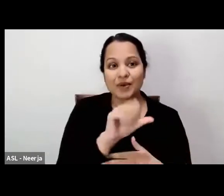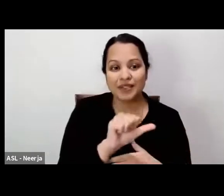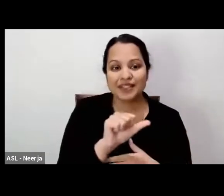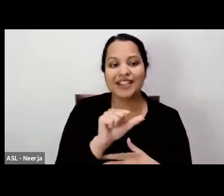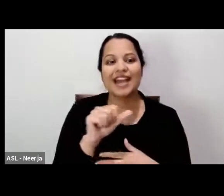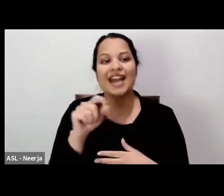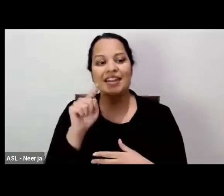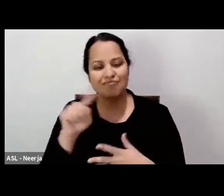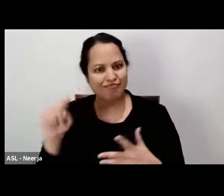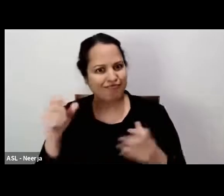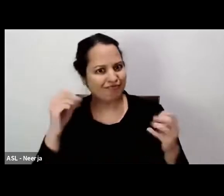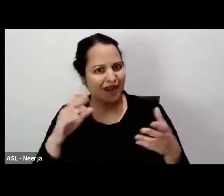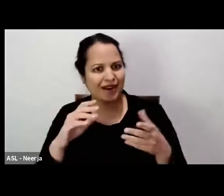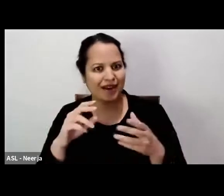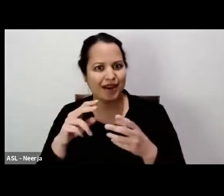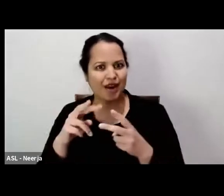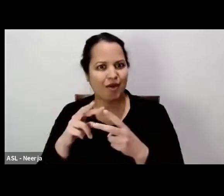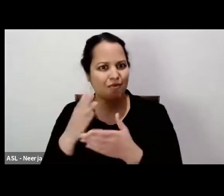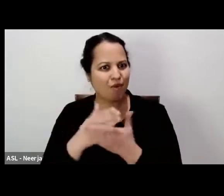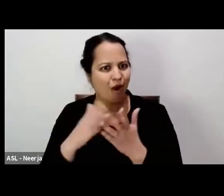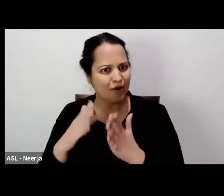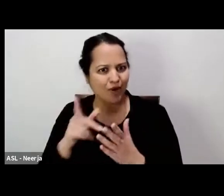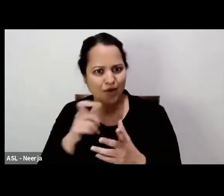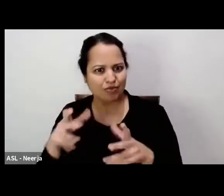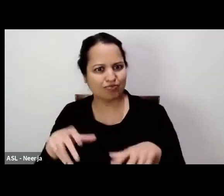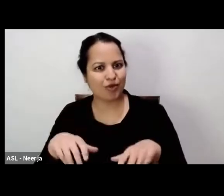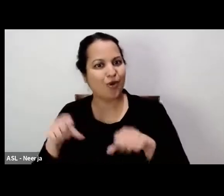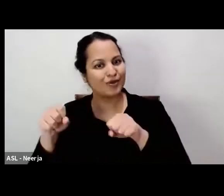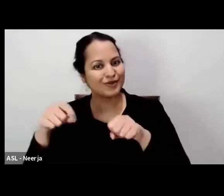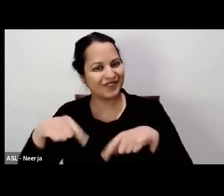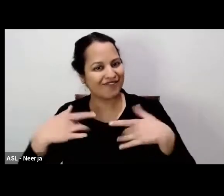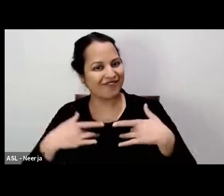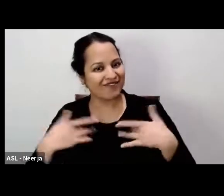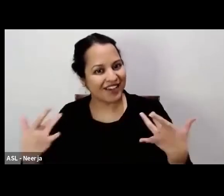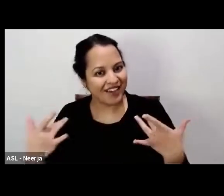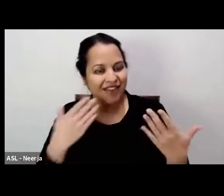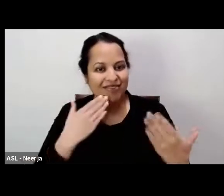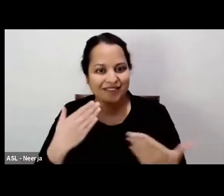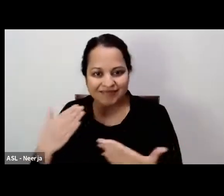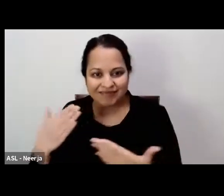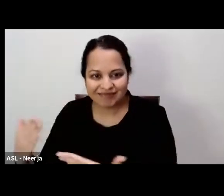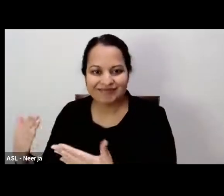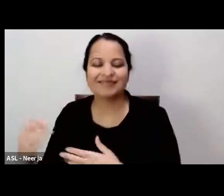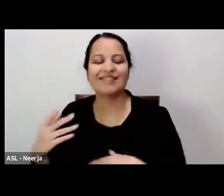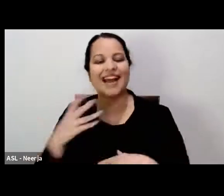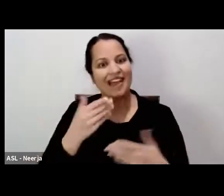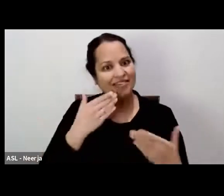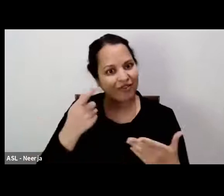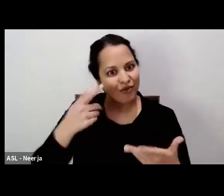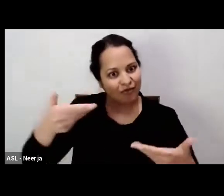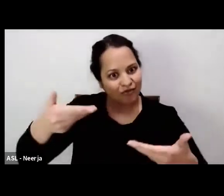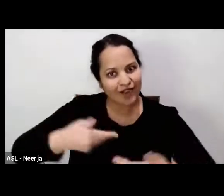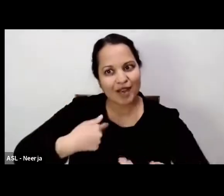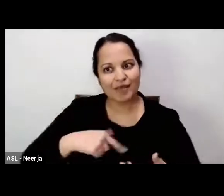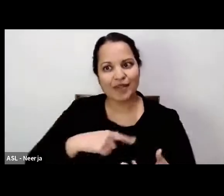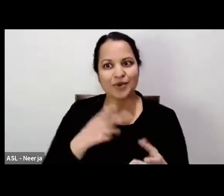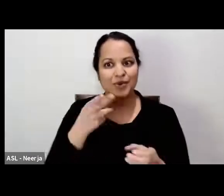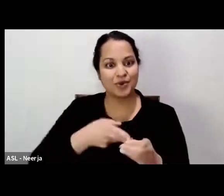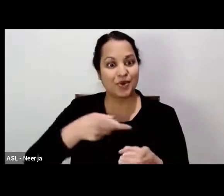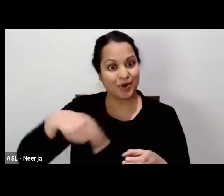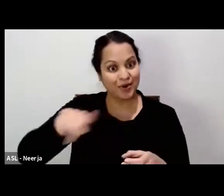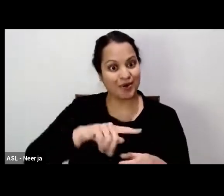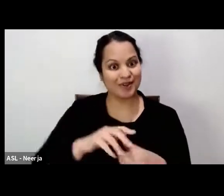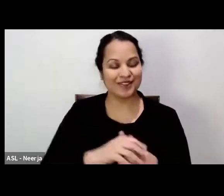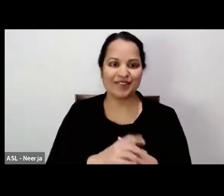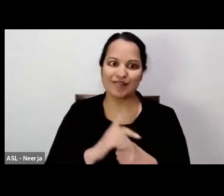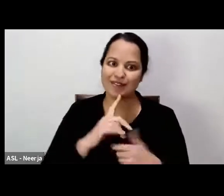amazing partners for putting on this event and for inviting me to be with you all. And really just truly an